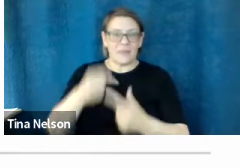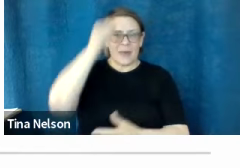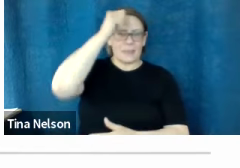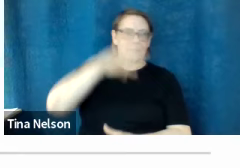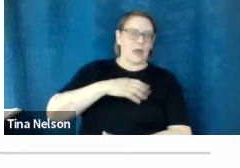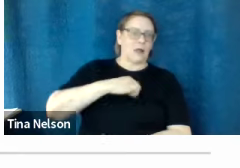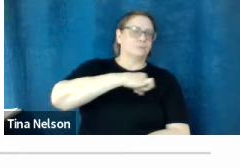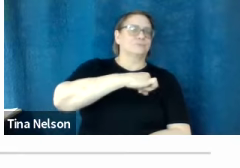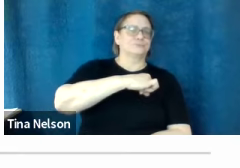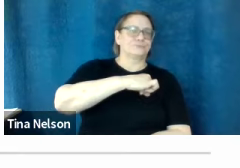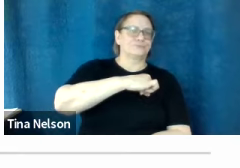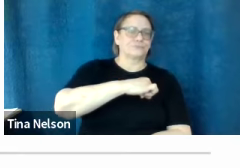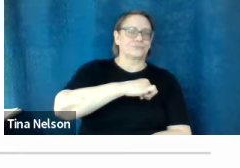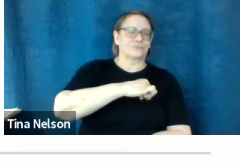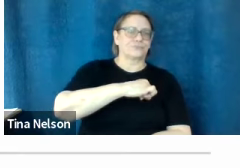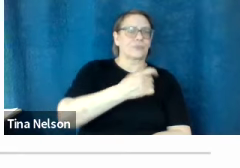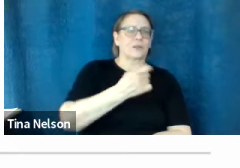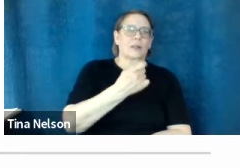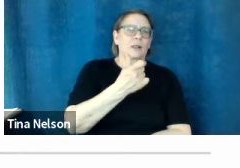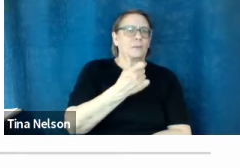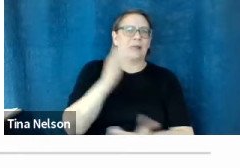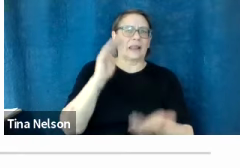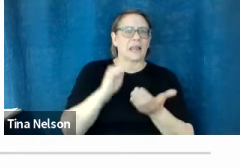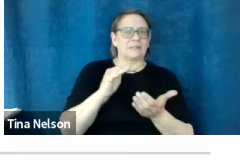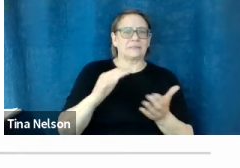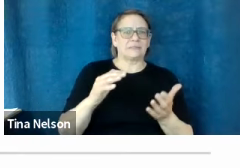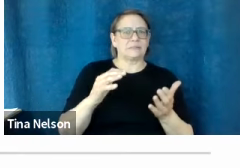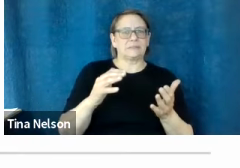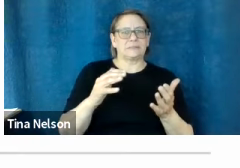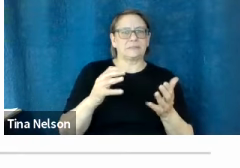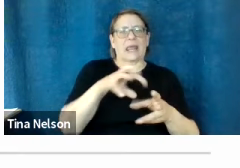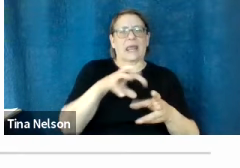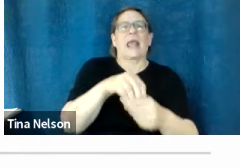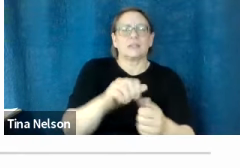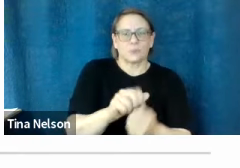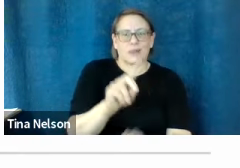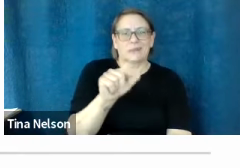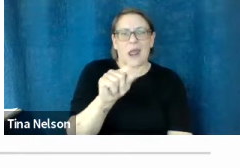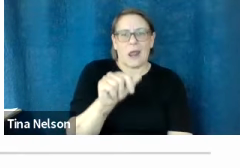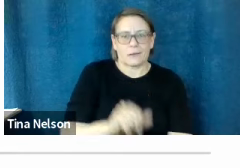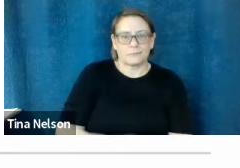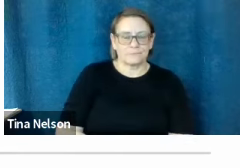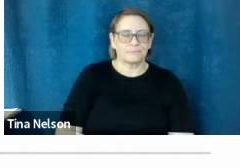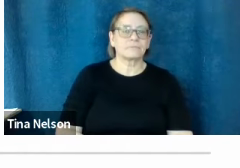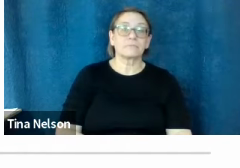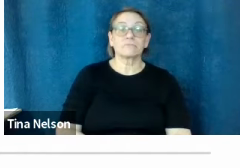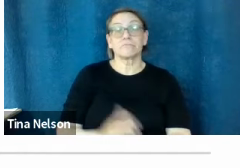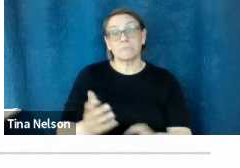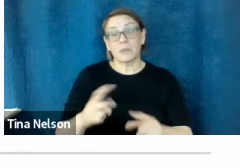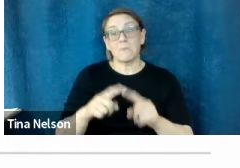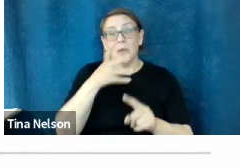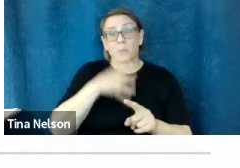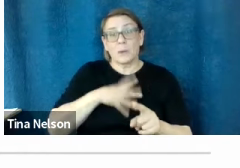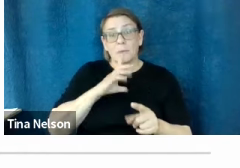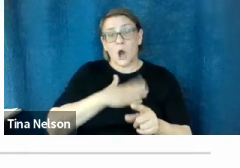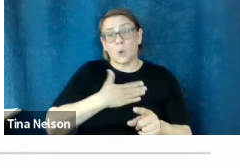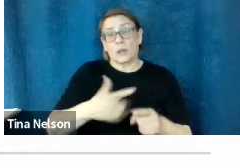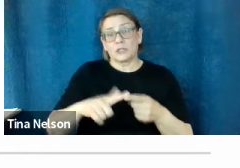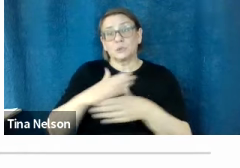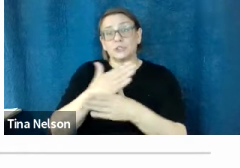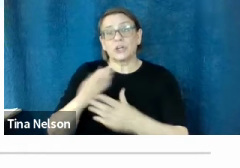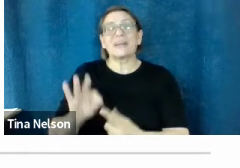mindset that maybe is a little less receptive or less engaged with data, uh, or willing to share at least, especially in a